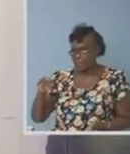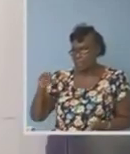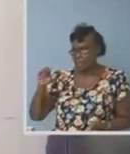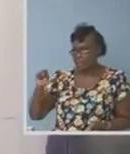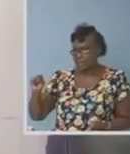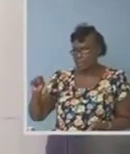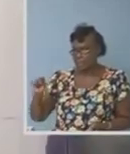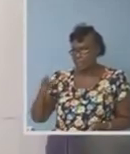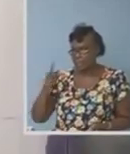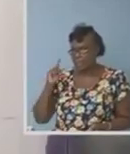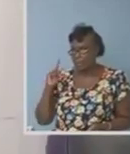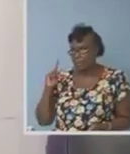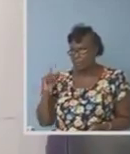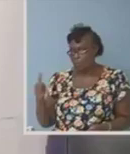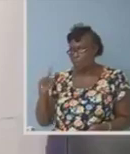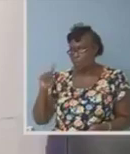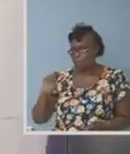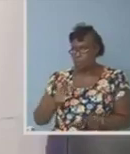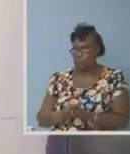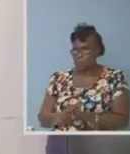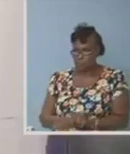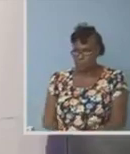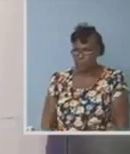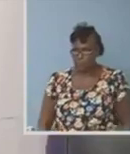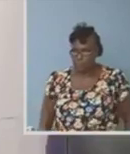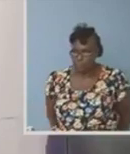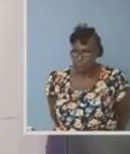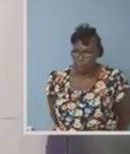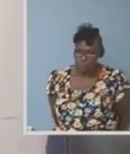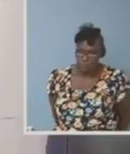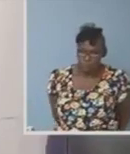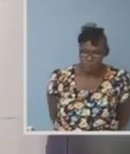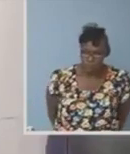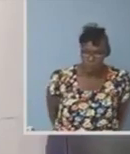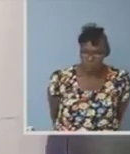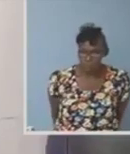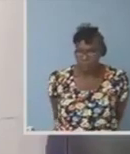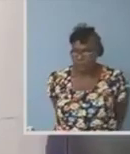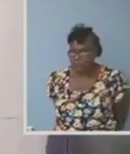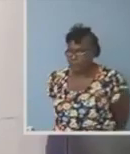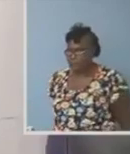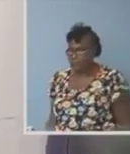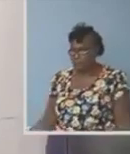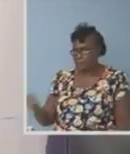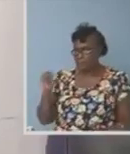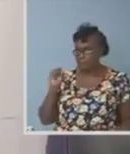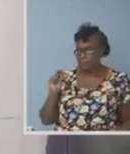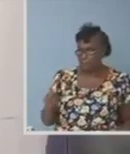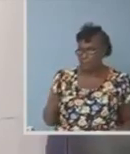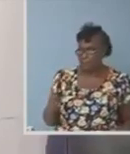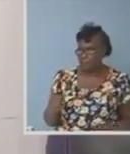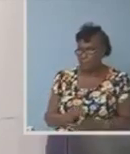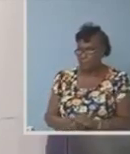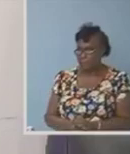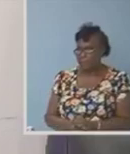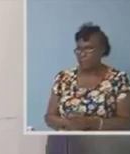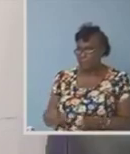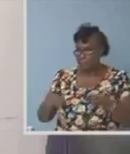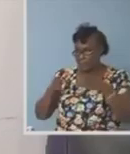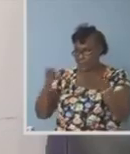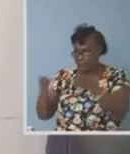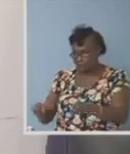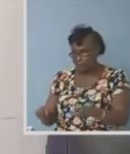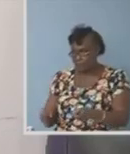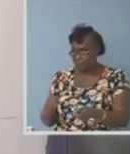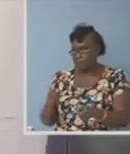1 trade school that we have currently. But the supplies are currently being distributed